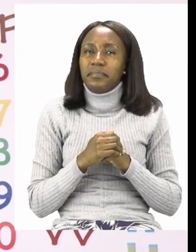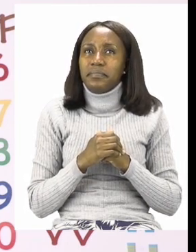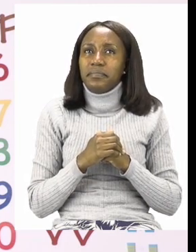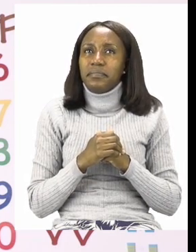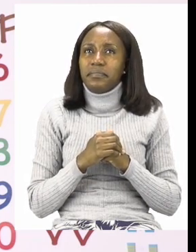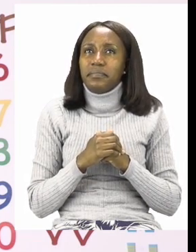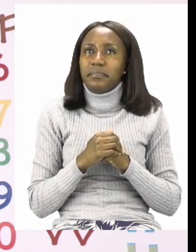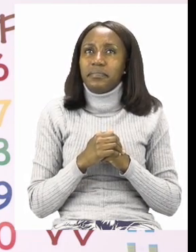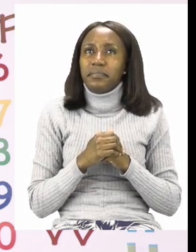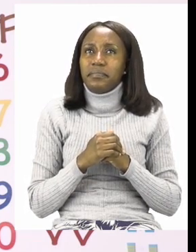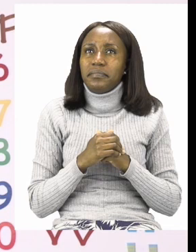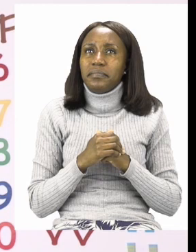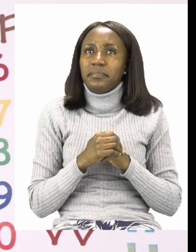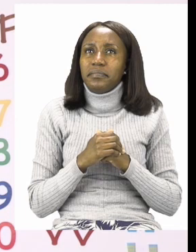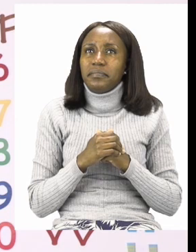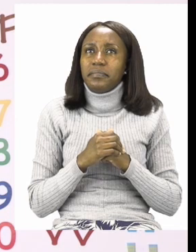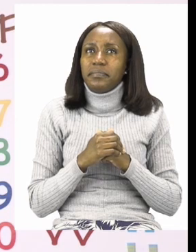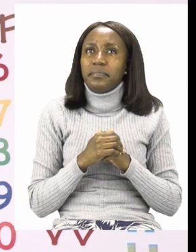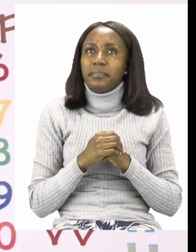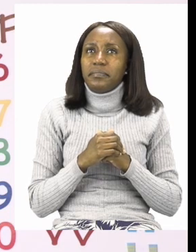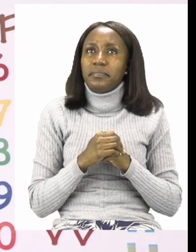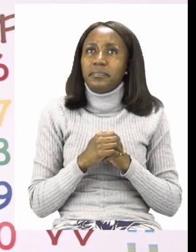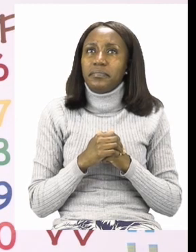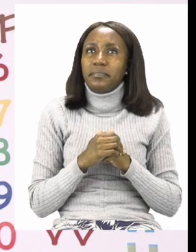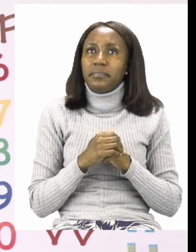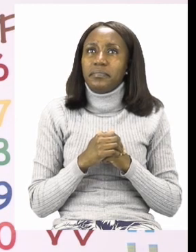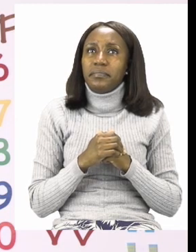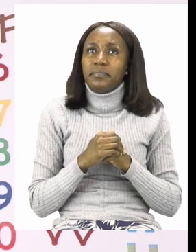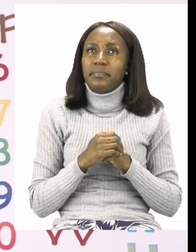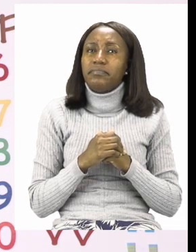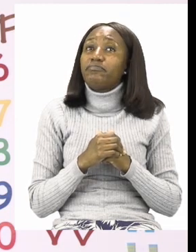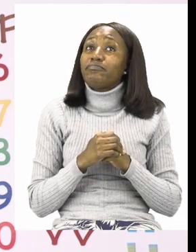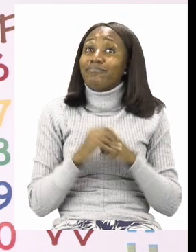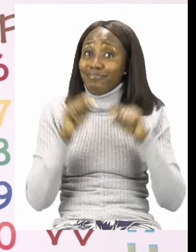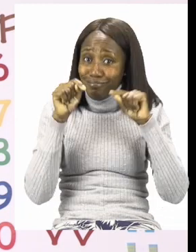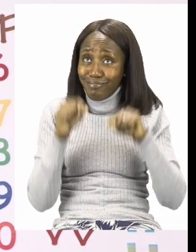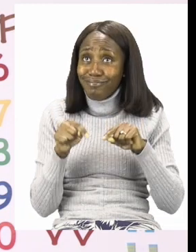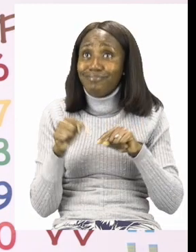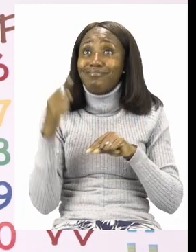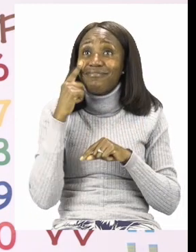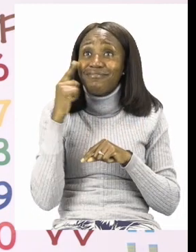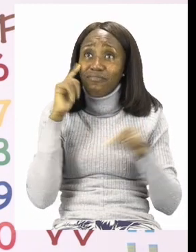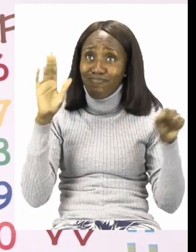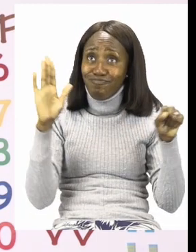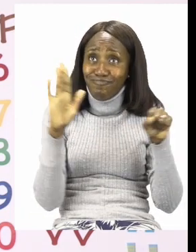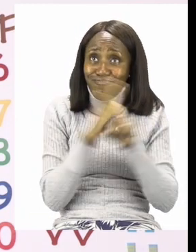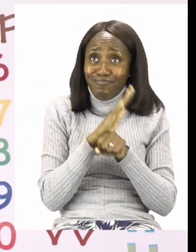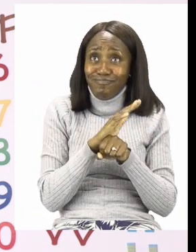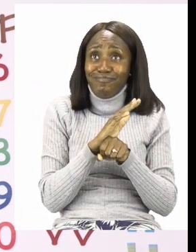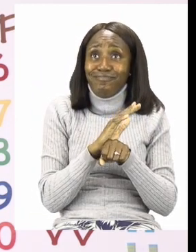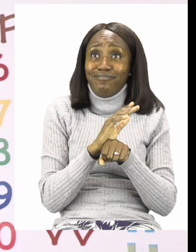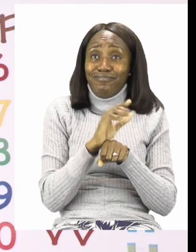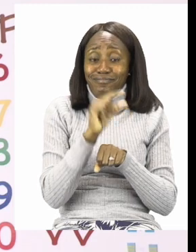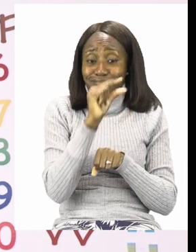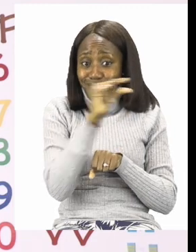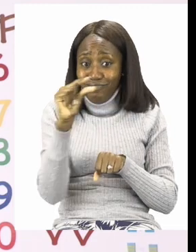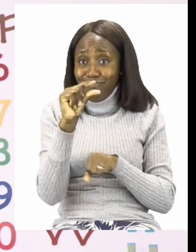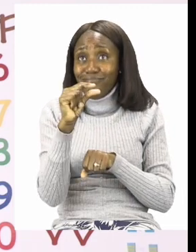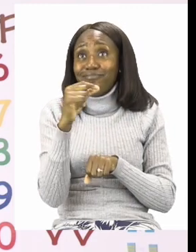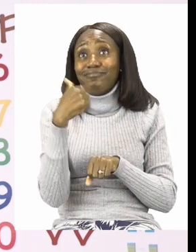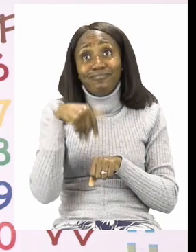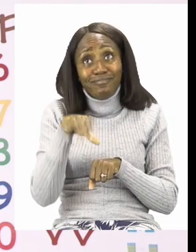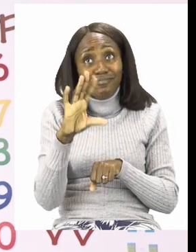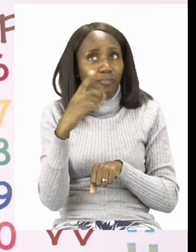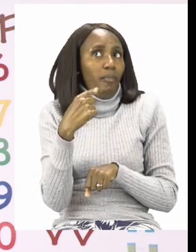the W? Oh yes, there we have it. And now you can see the word went is formed